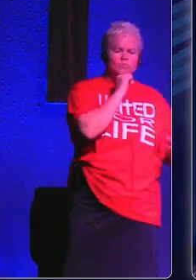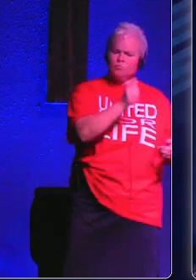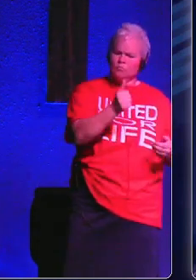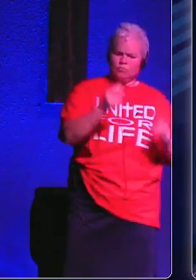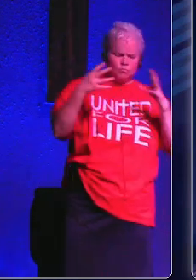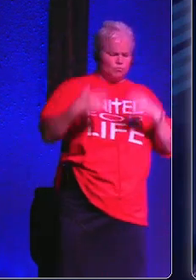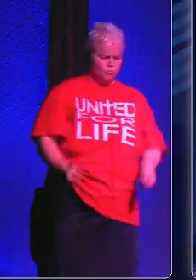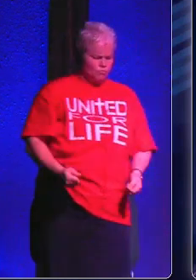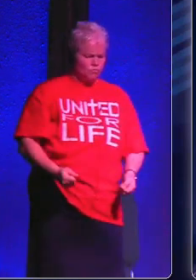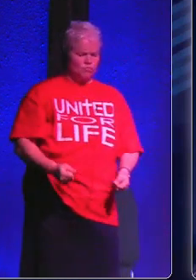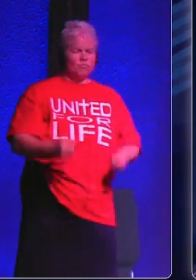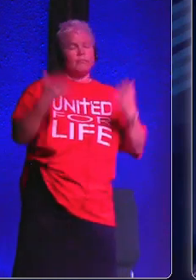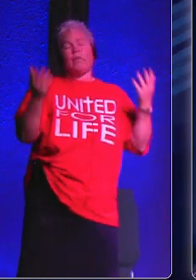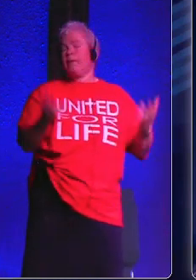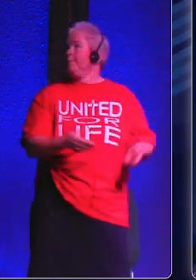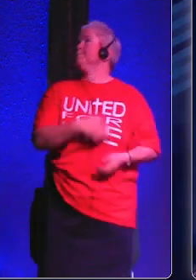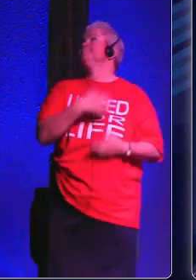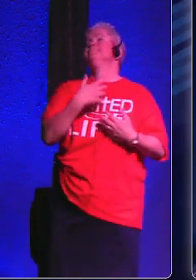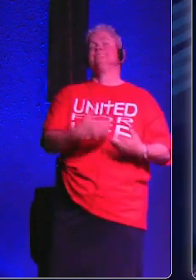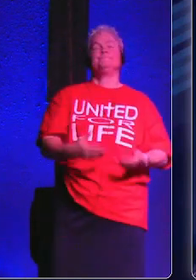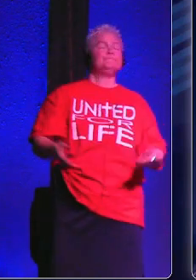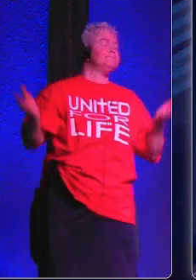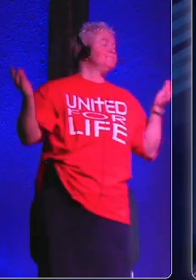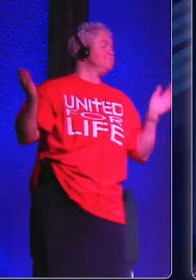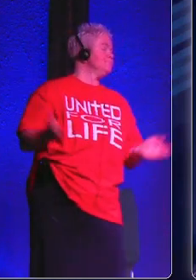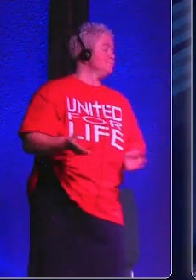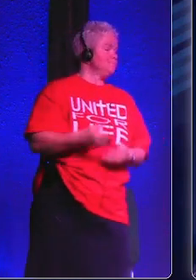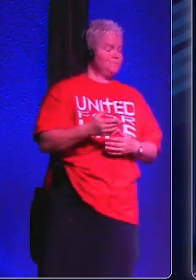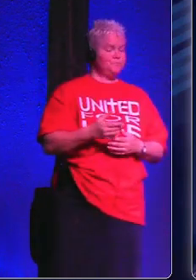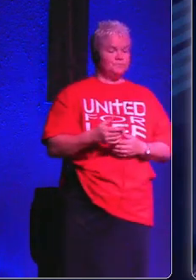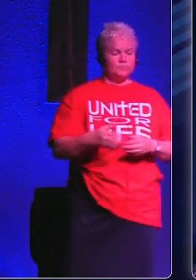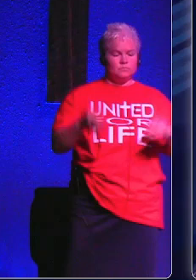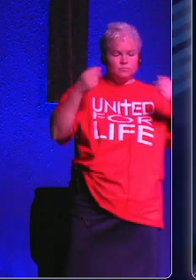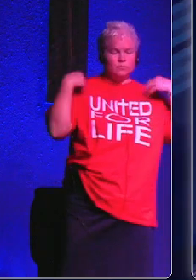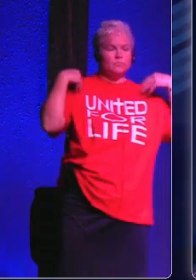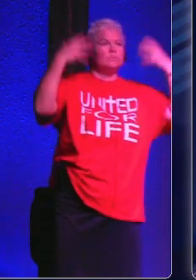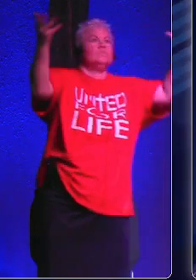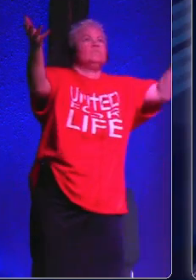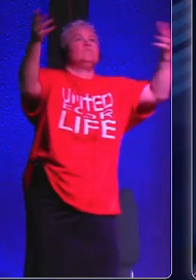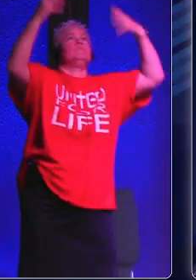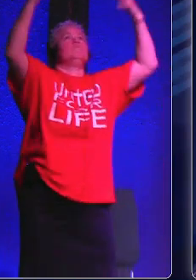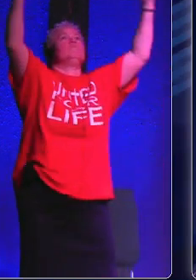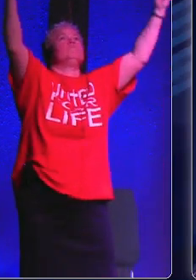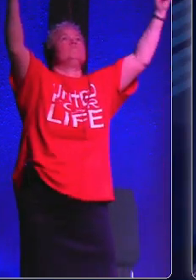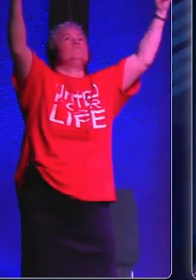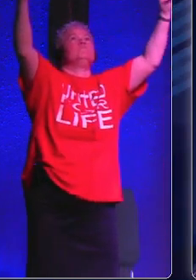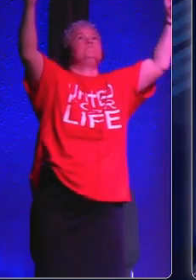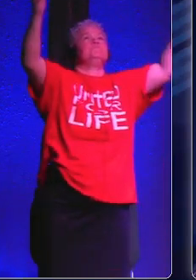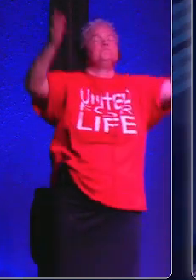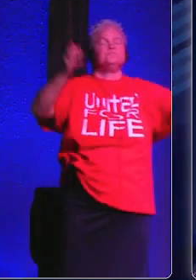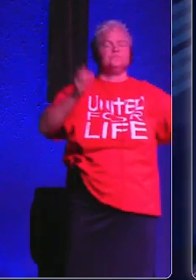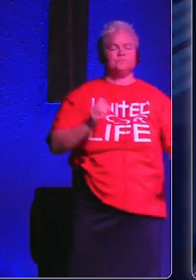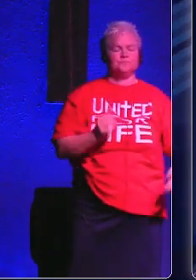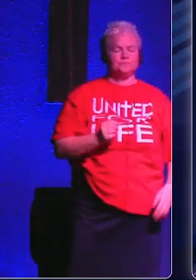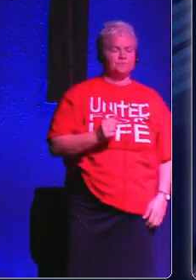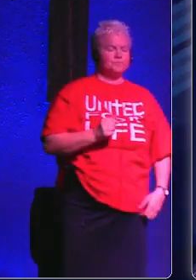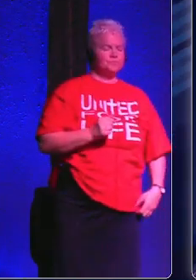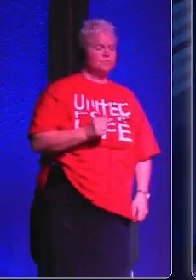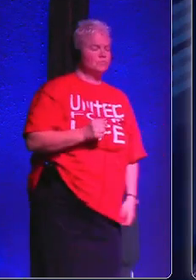to shut down, not to daydream, not to close off, but to open ourselves up to you.